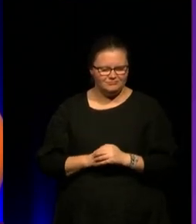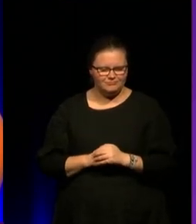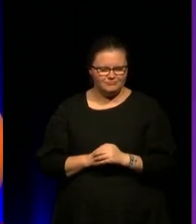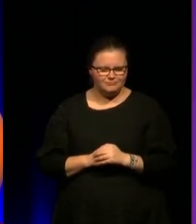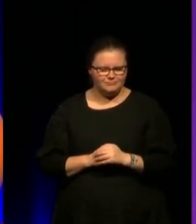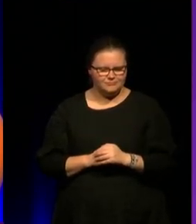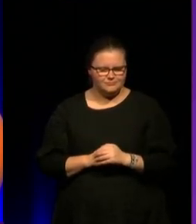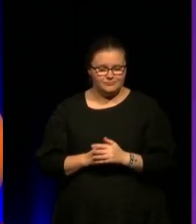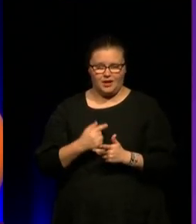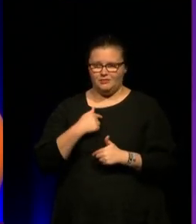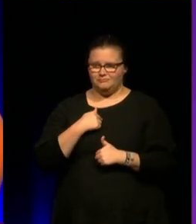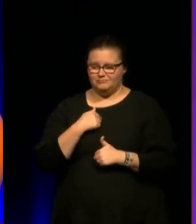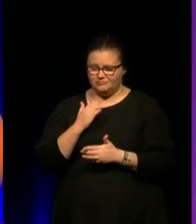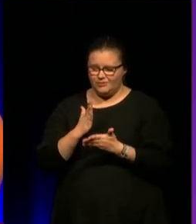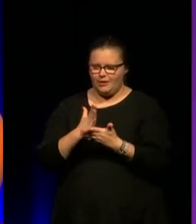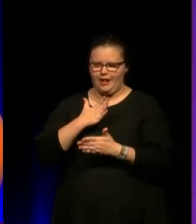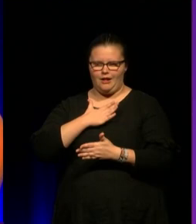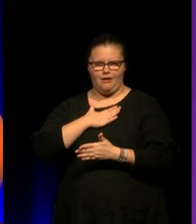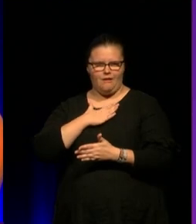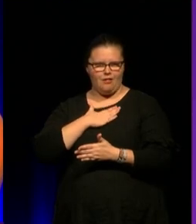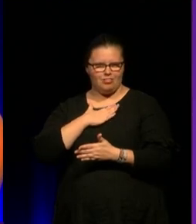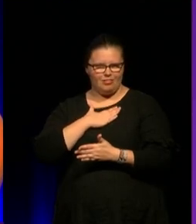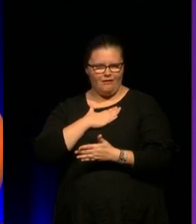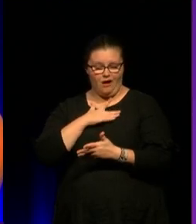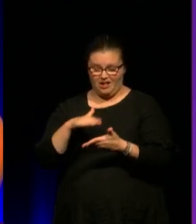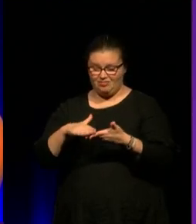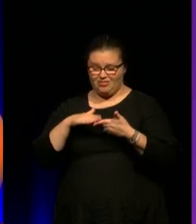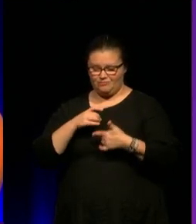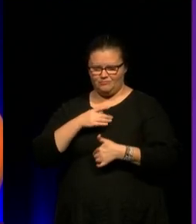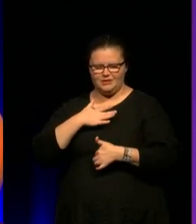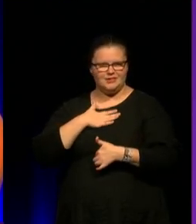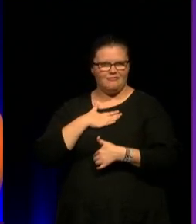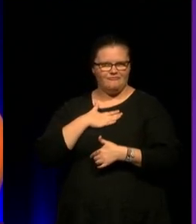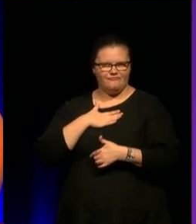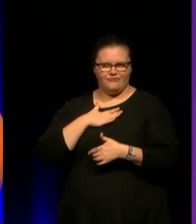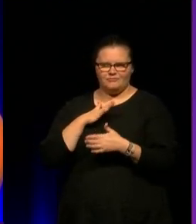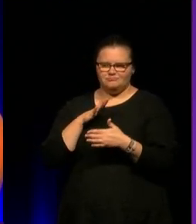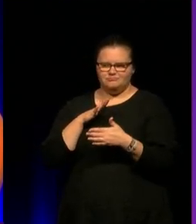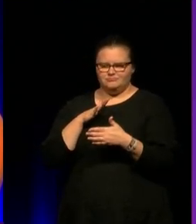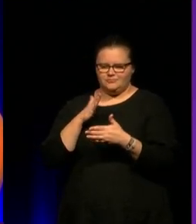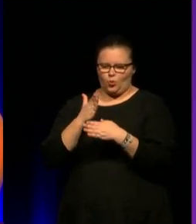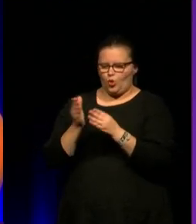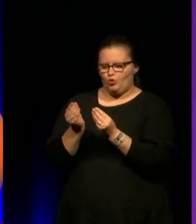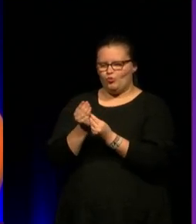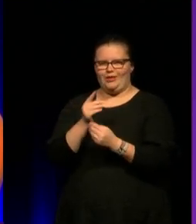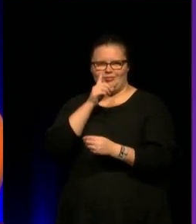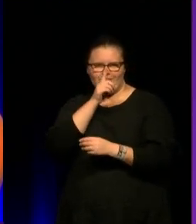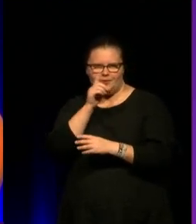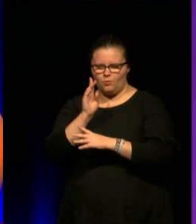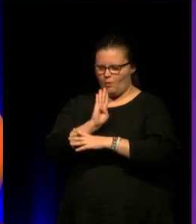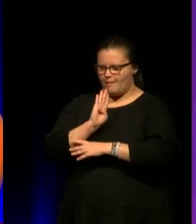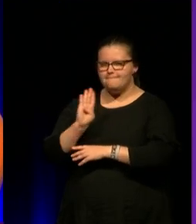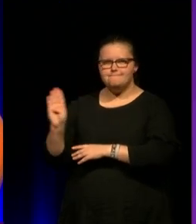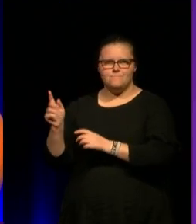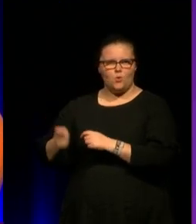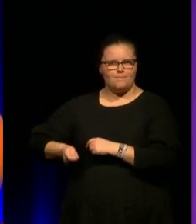I definitely like working with, have found useful, and I maybe didn't answer this before about the board, but I've certainly found other entrepreneurs